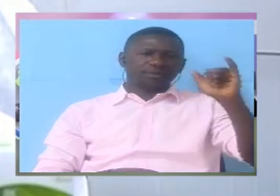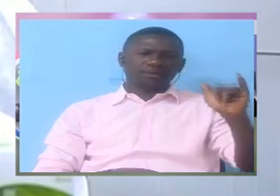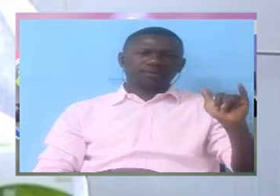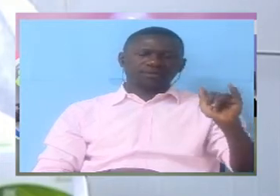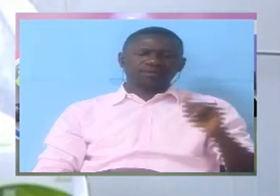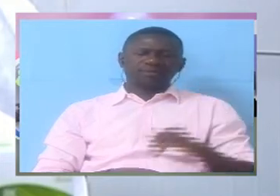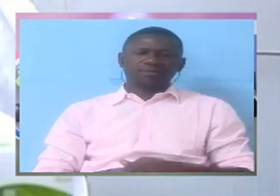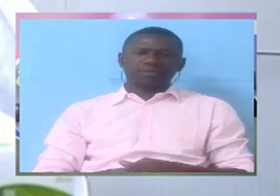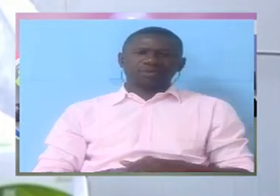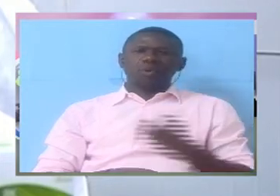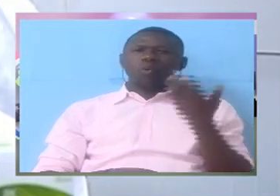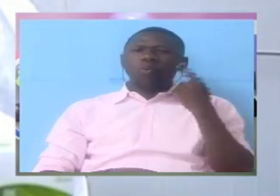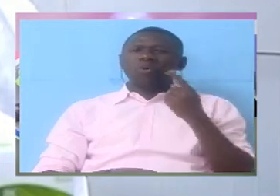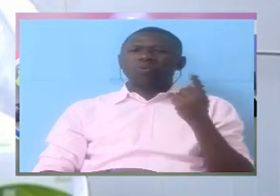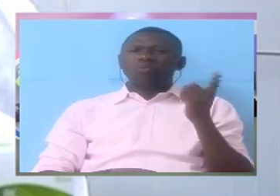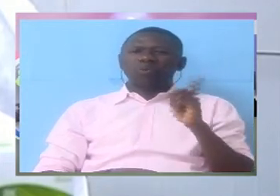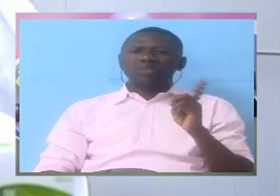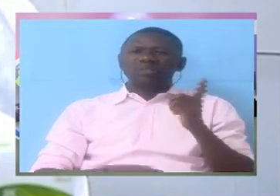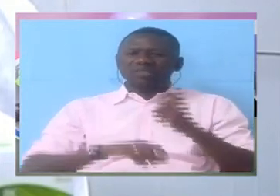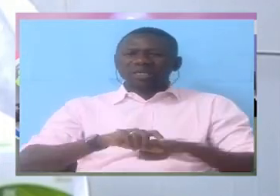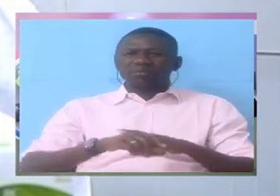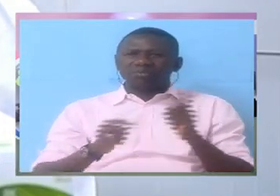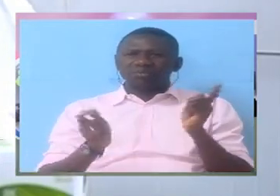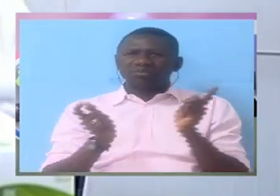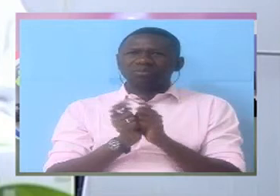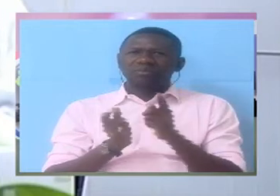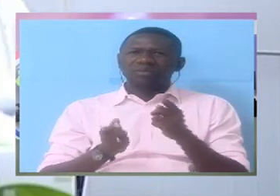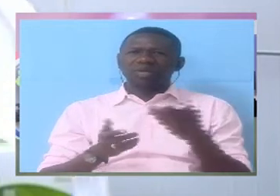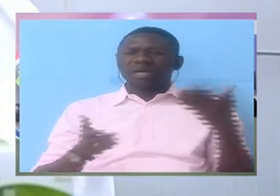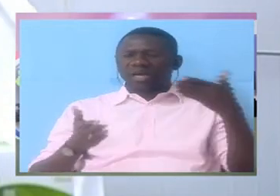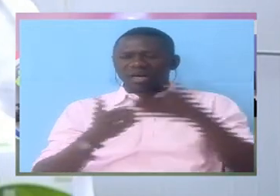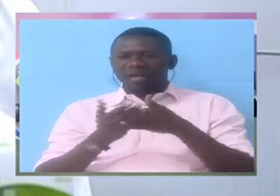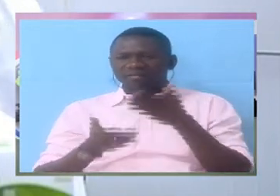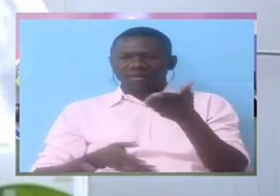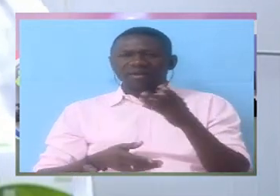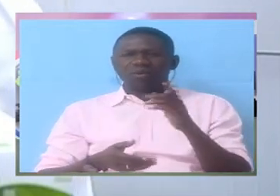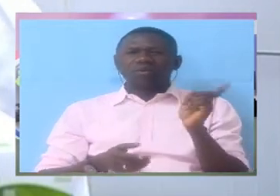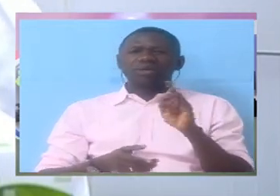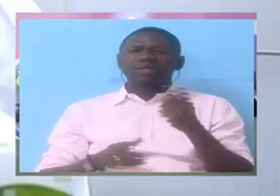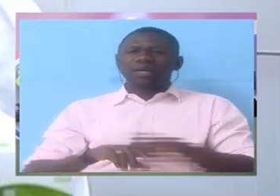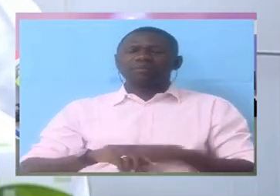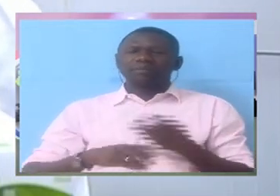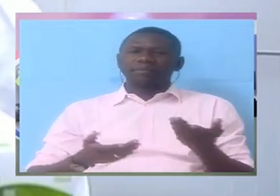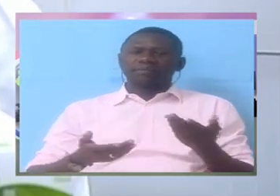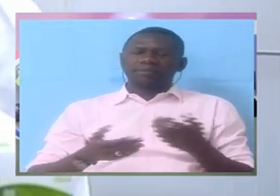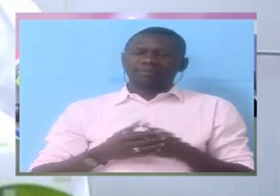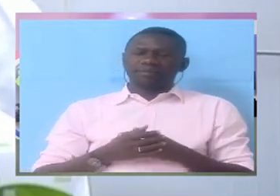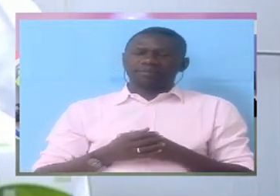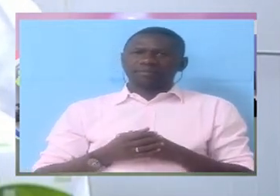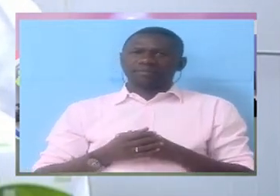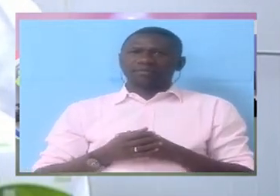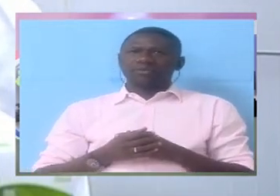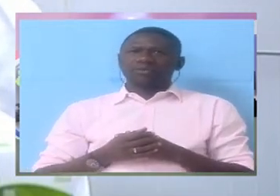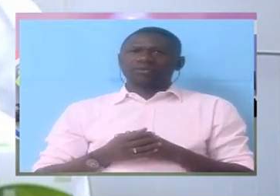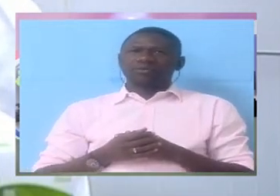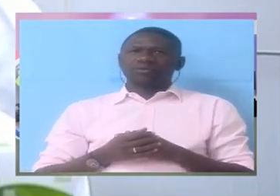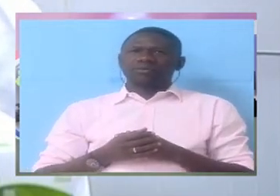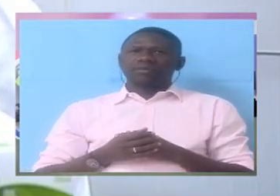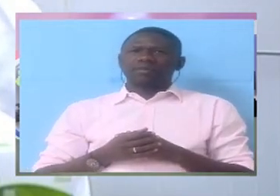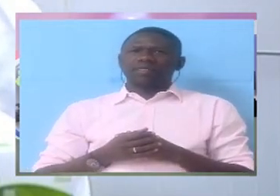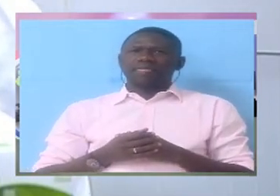mean? Mm-hmm. Well, no, I don't remember the time, but it could be around